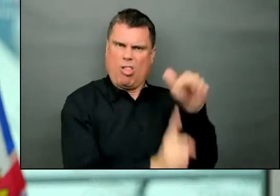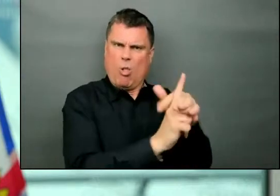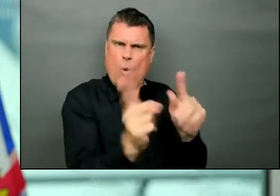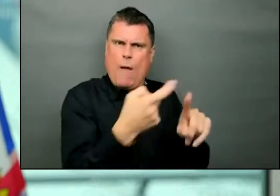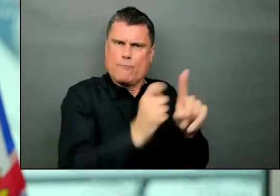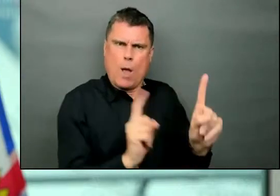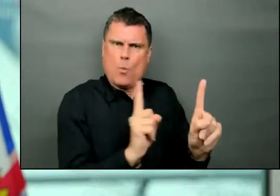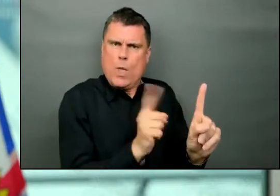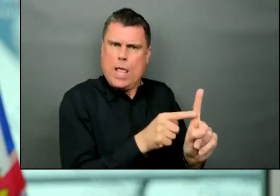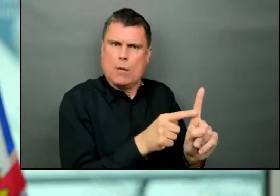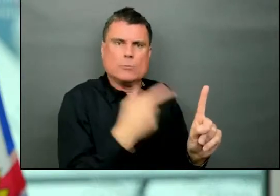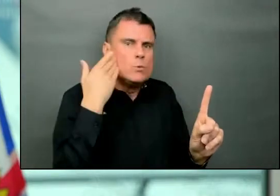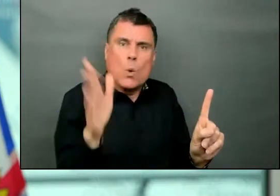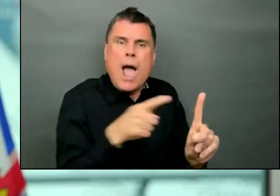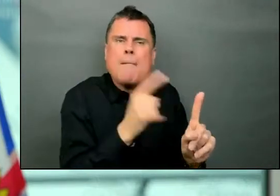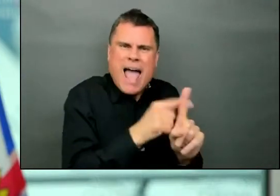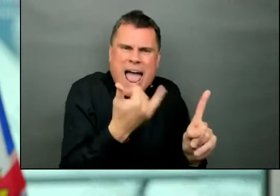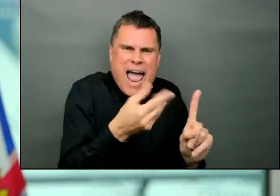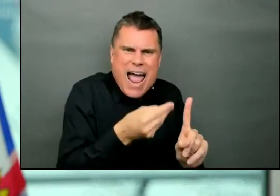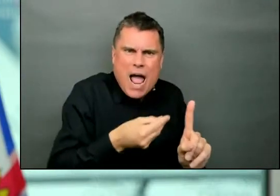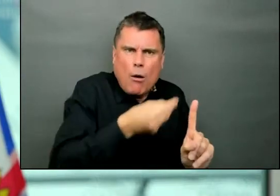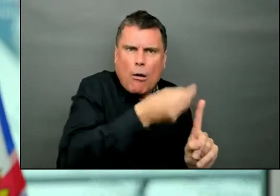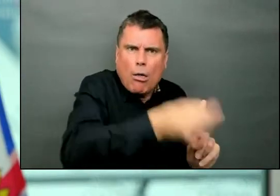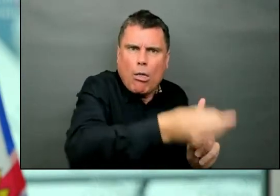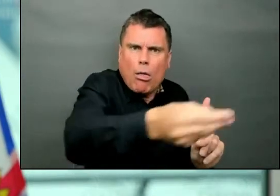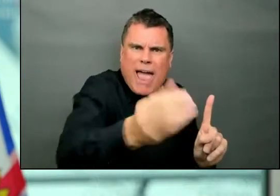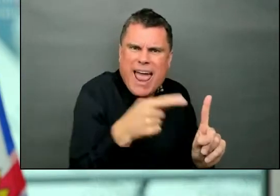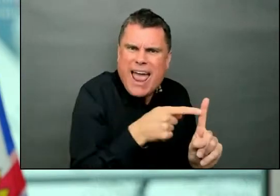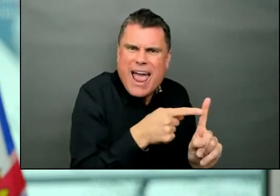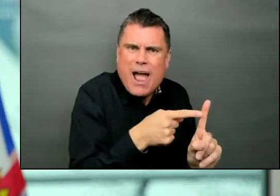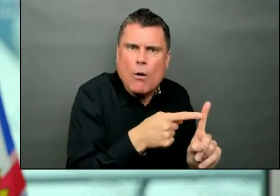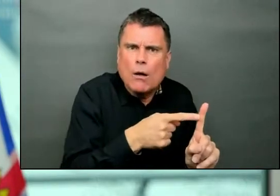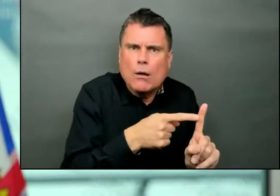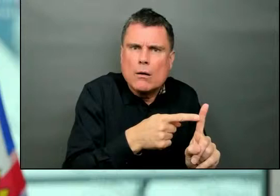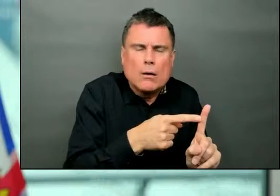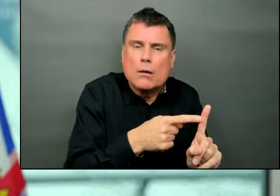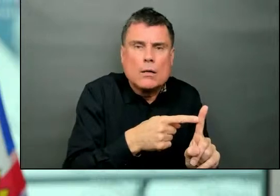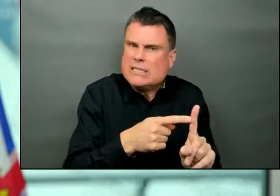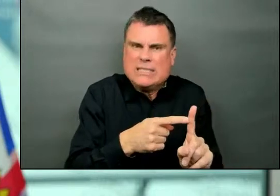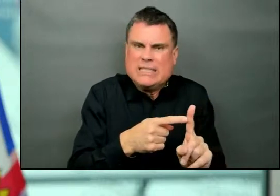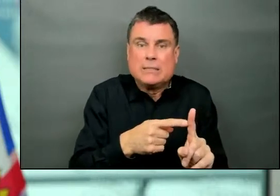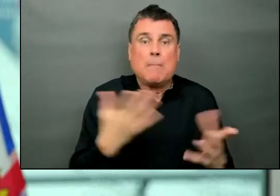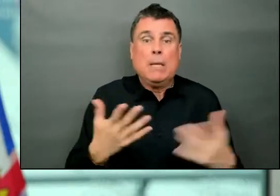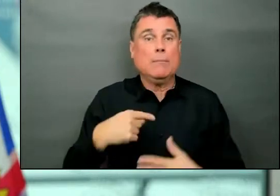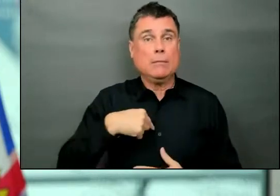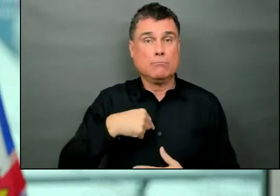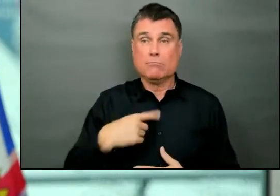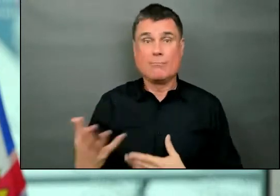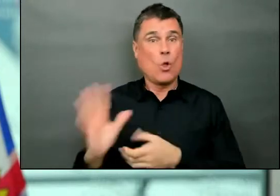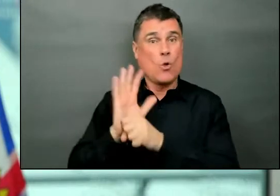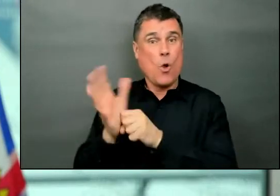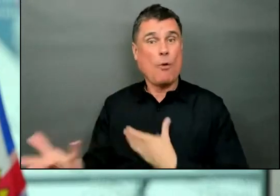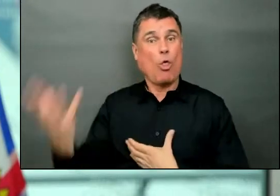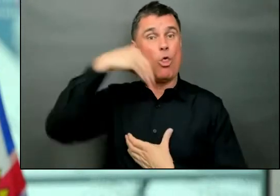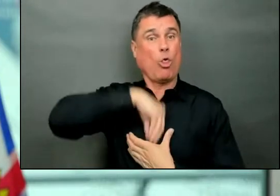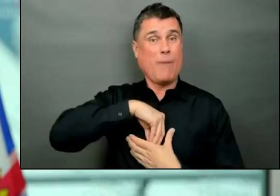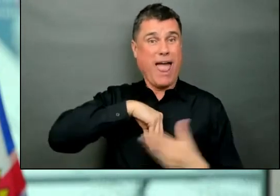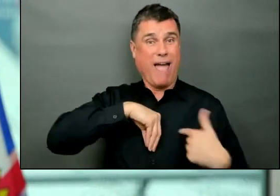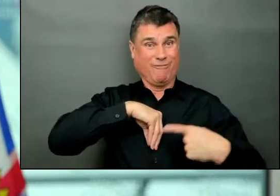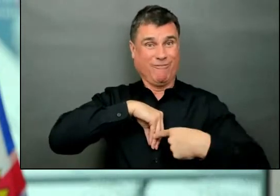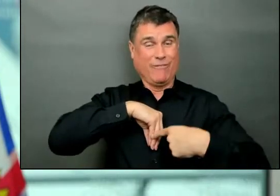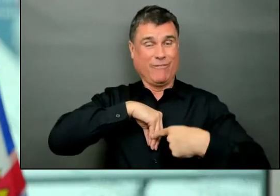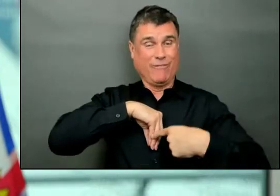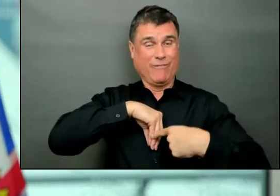sometimes we don't recognize or we don't realize that we have had contacts and that we are able to spread it to others.